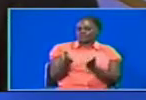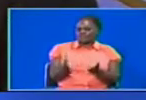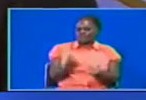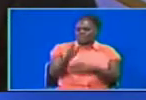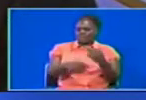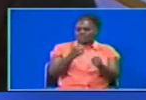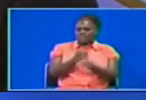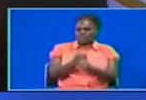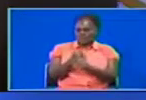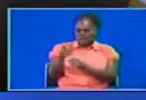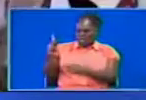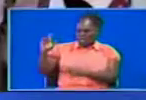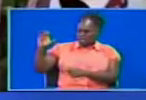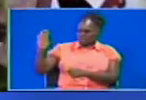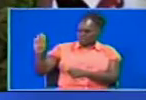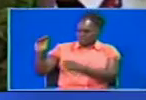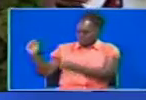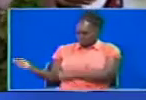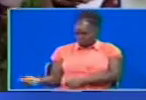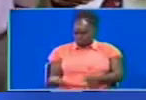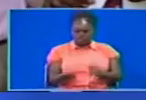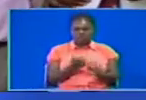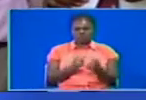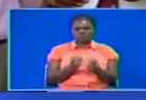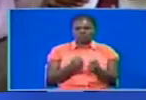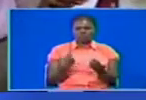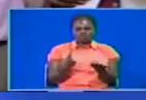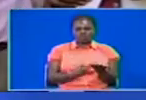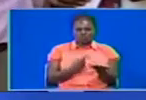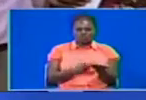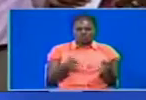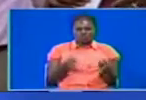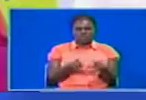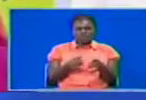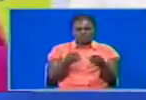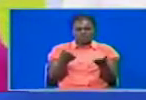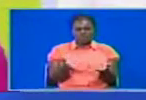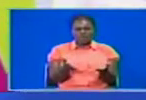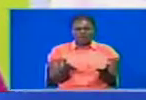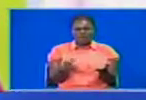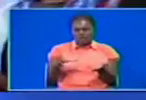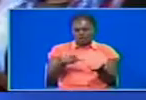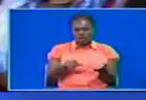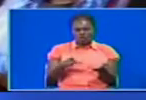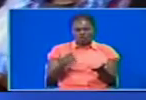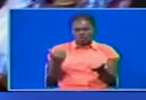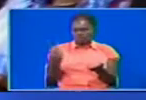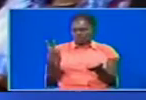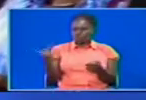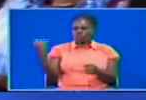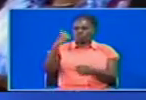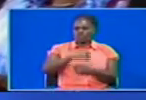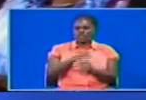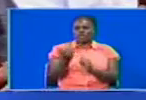edition of the KCB Pro Tournament. 4 European Challenge Pro Tours will be paired by local amateurs for a two-day pro-am